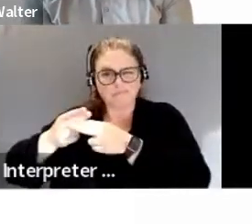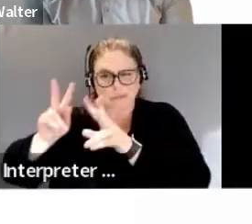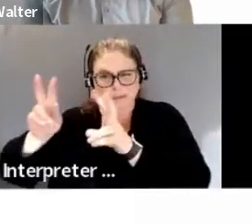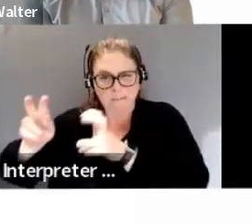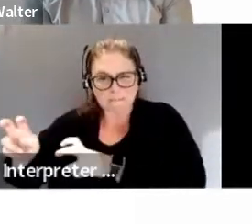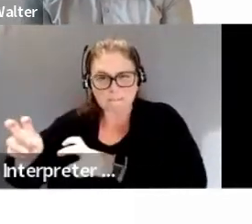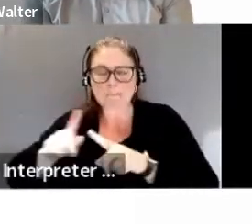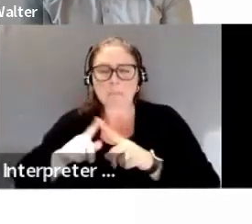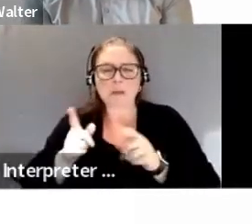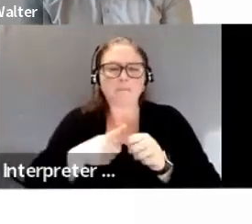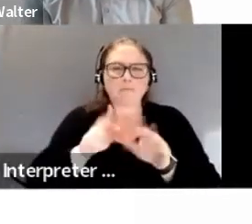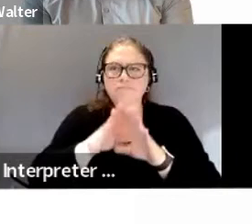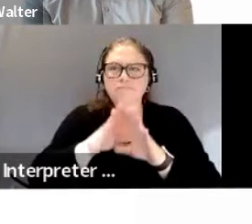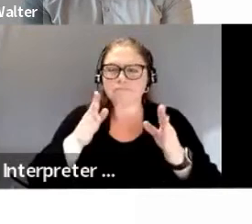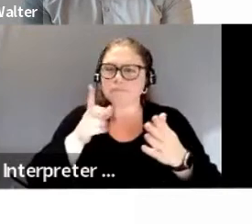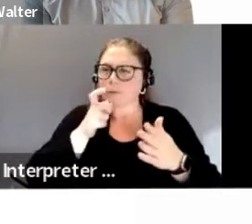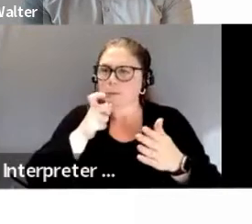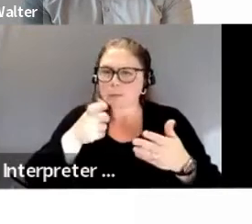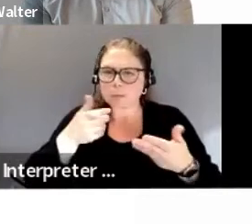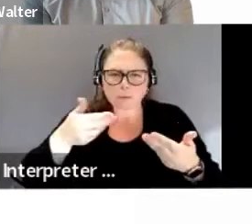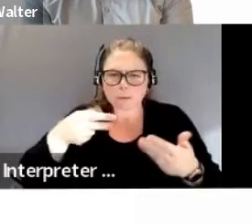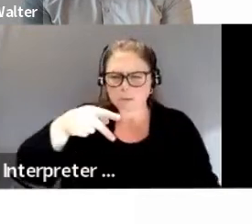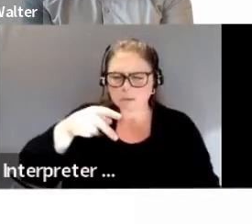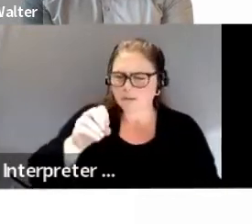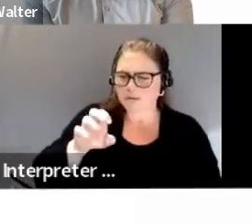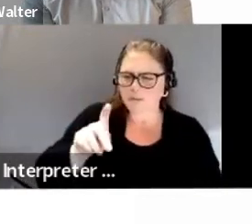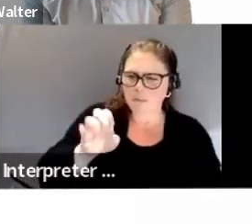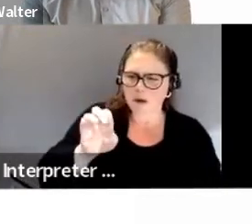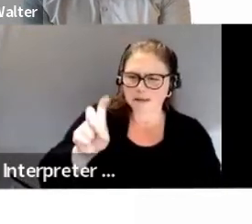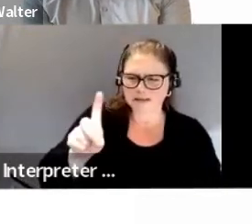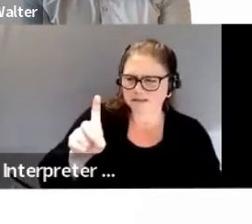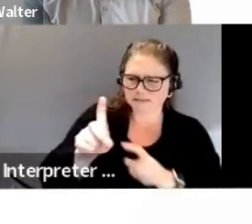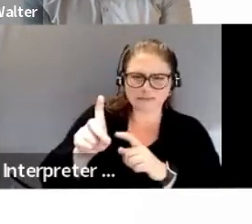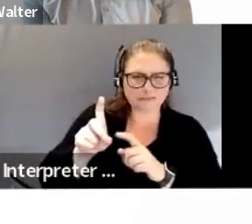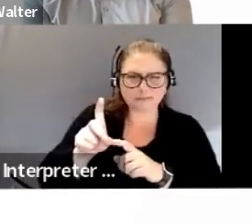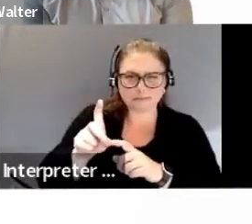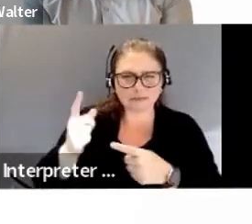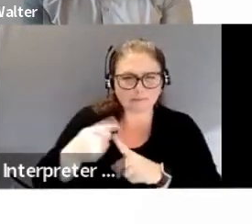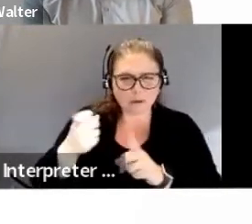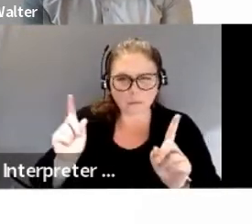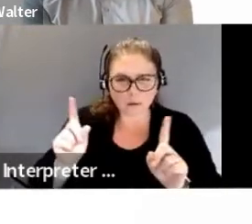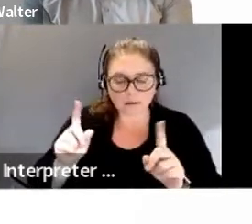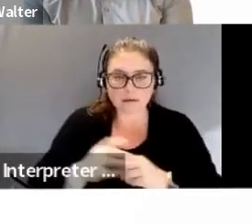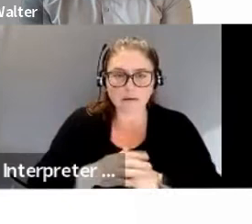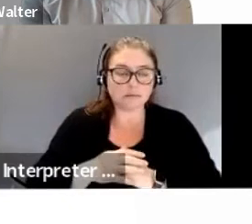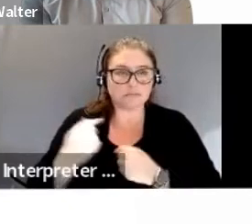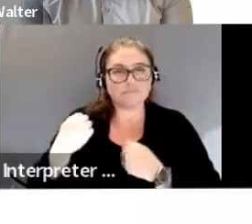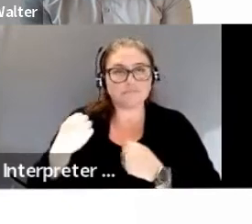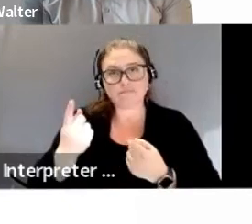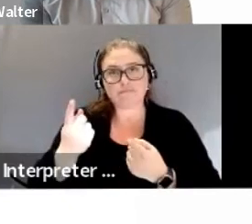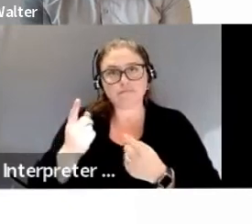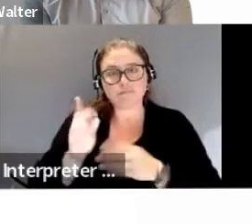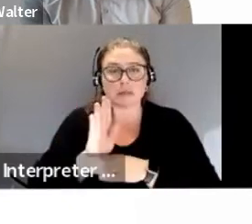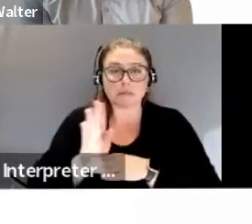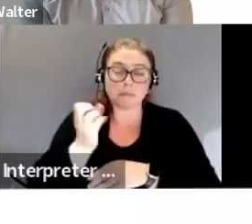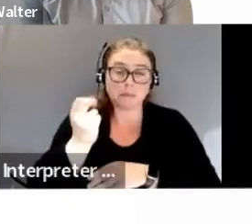a story. Who is Pocketed and where did we come from? So the past 12 months, right, we've been in business and on the market for about 12 months, have